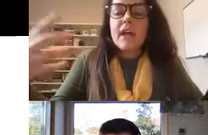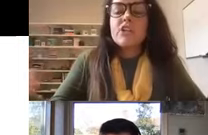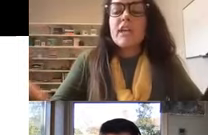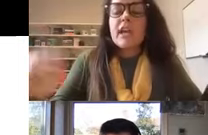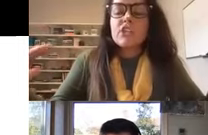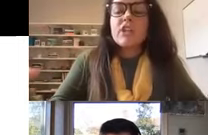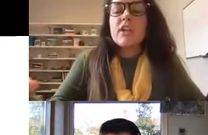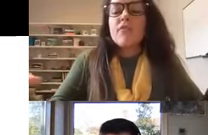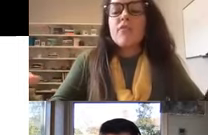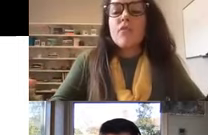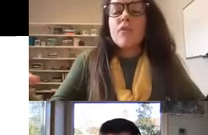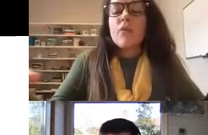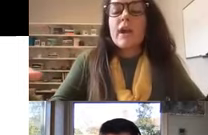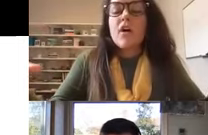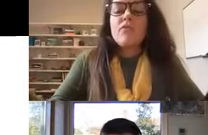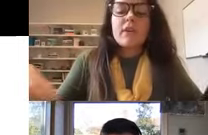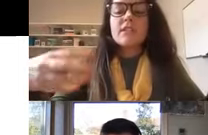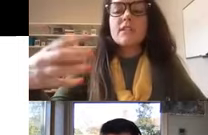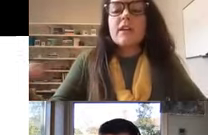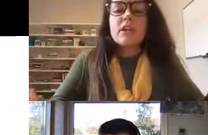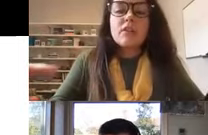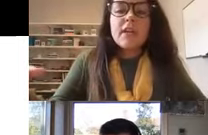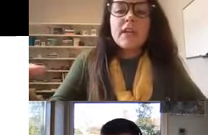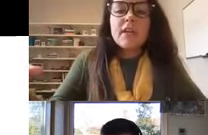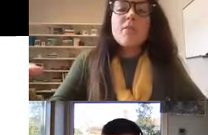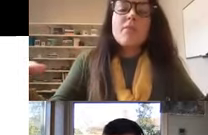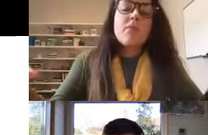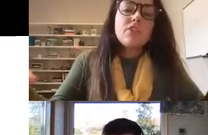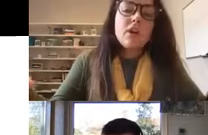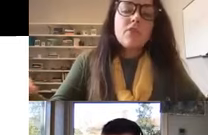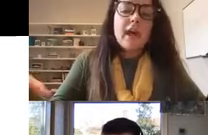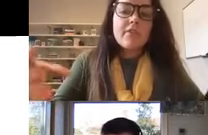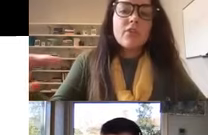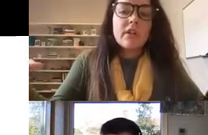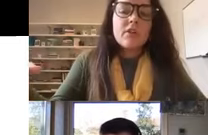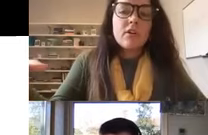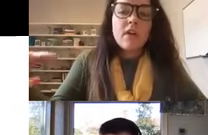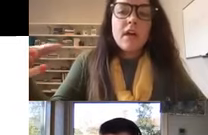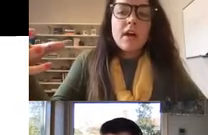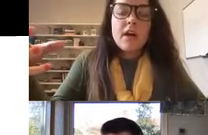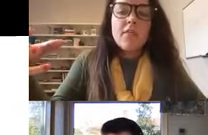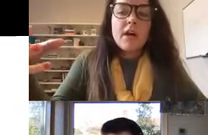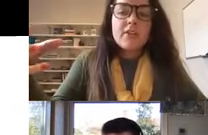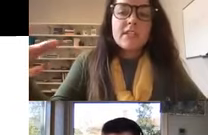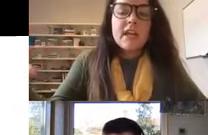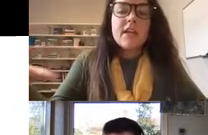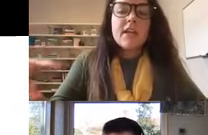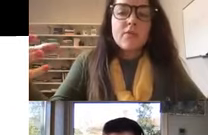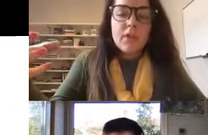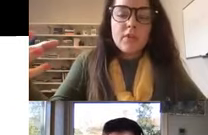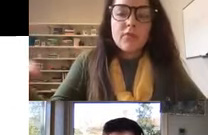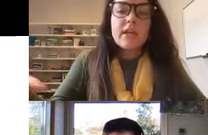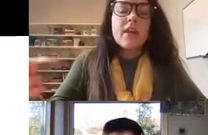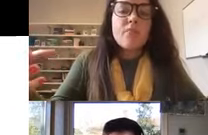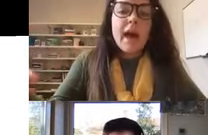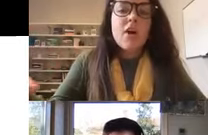of education for where all voices are included, but we don't have a critical understanding